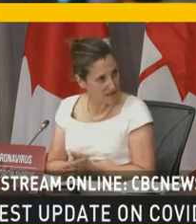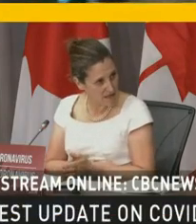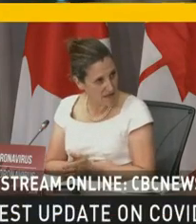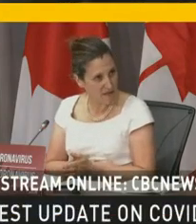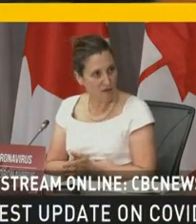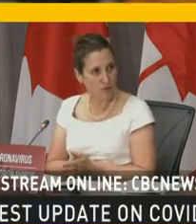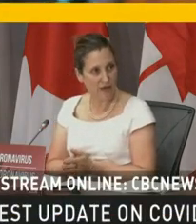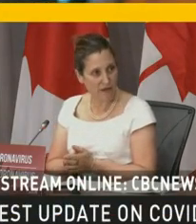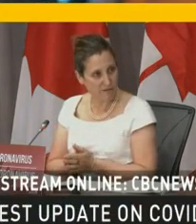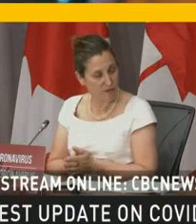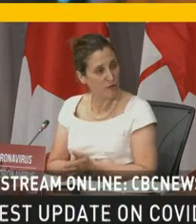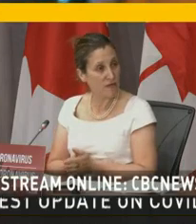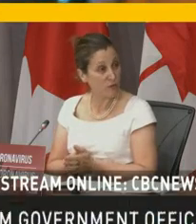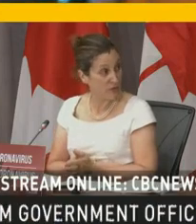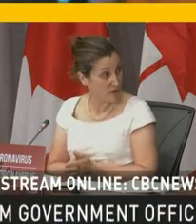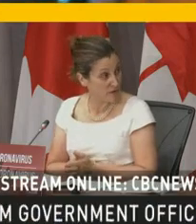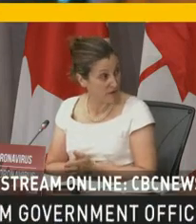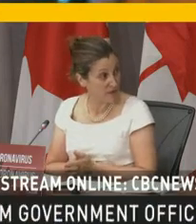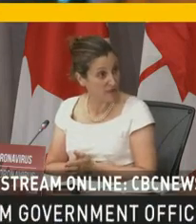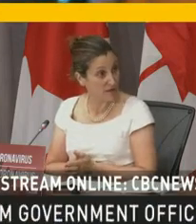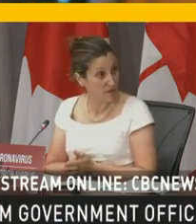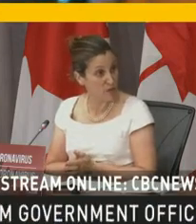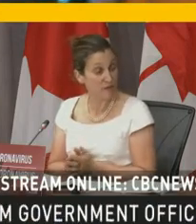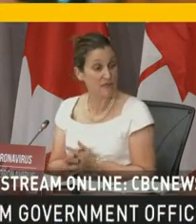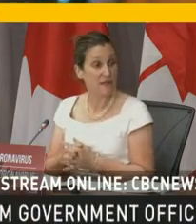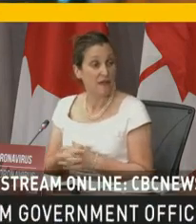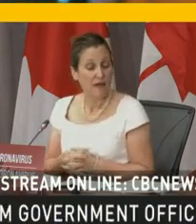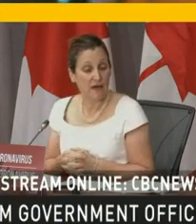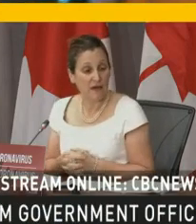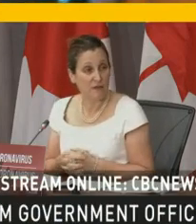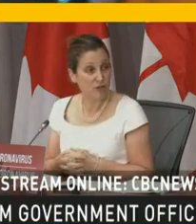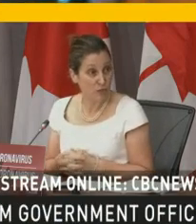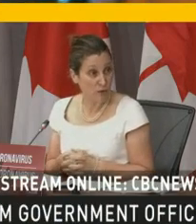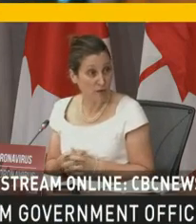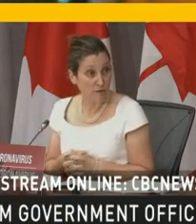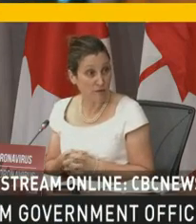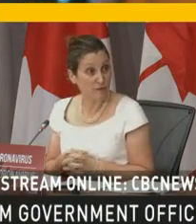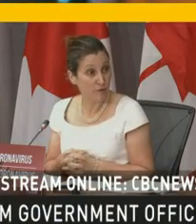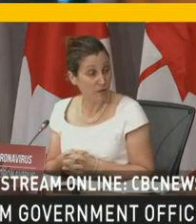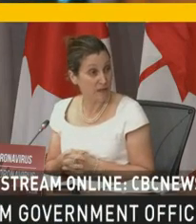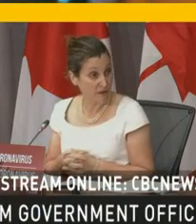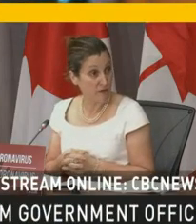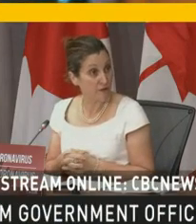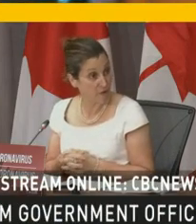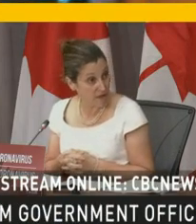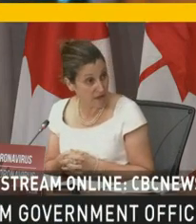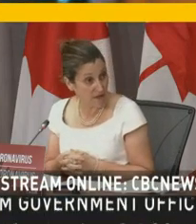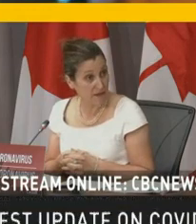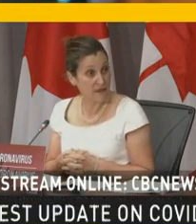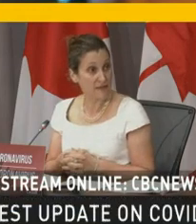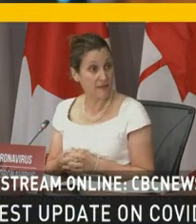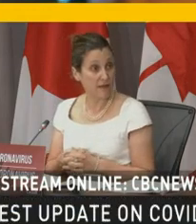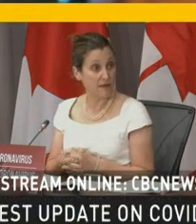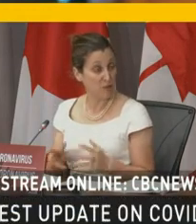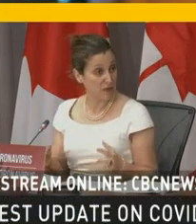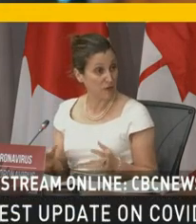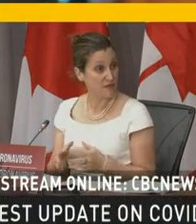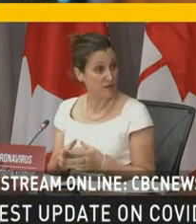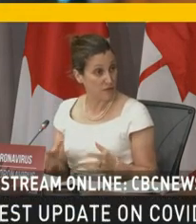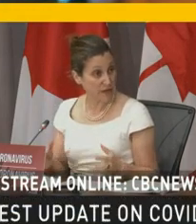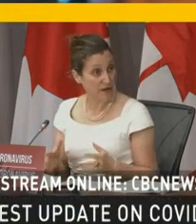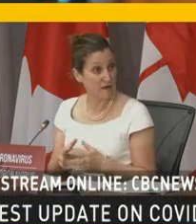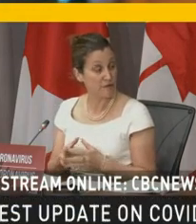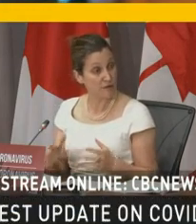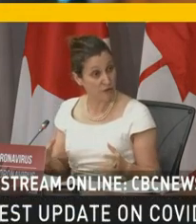to be better at where we spend our money, investing in communities, not policing. Now, will the Prime Minister commit to a